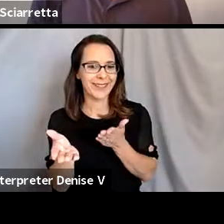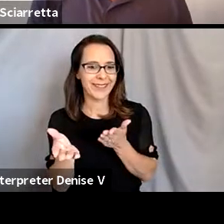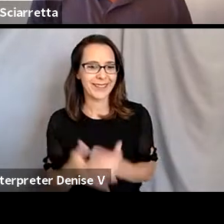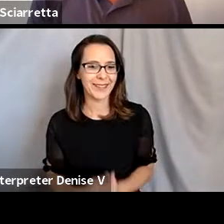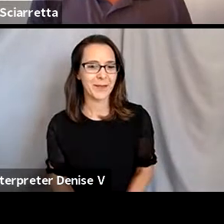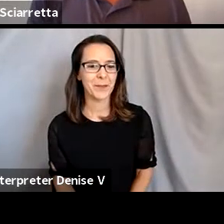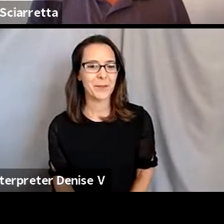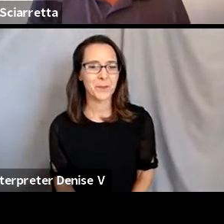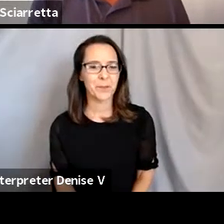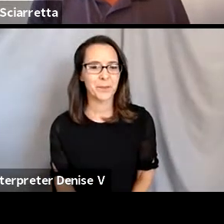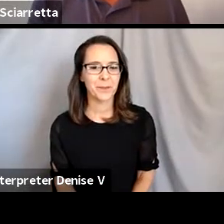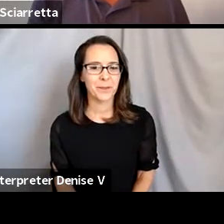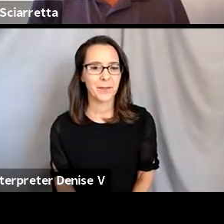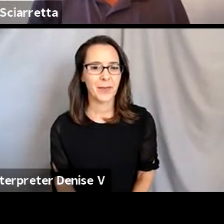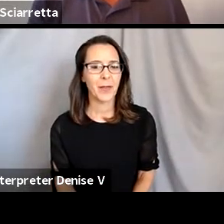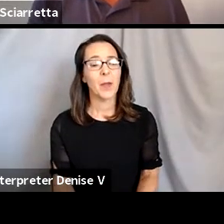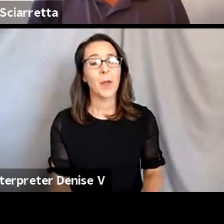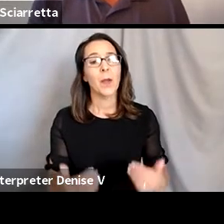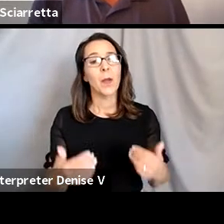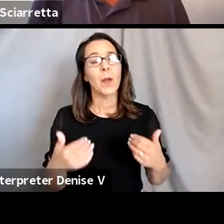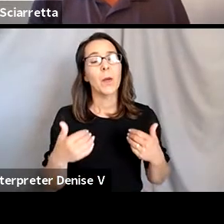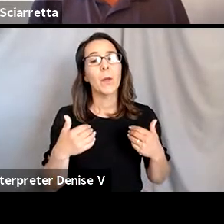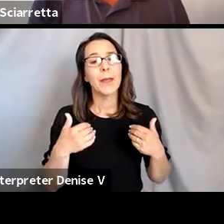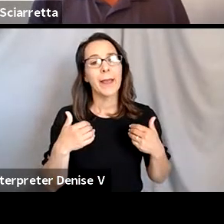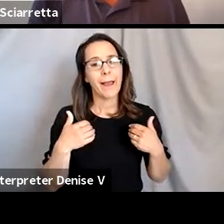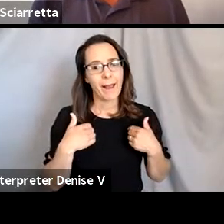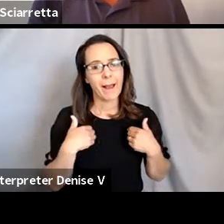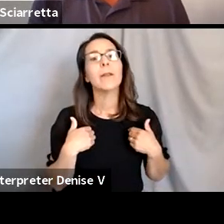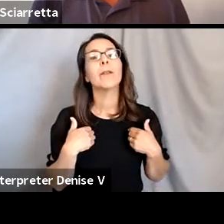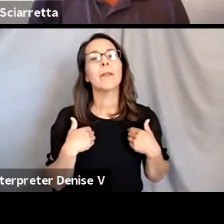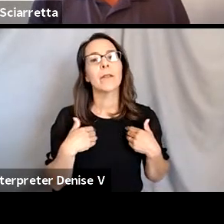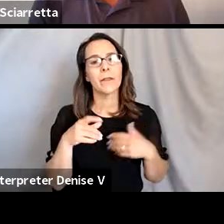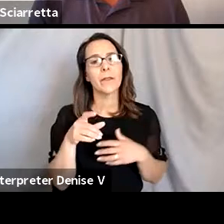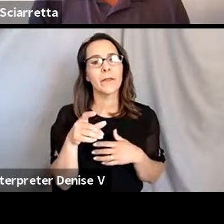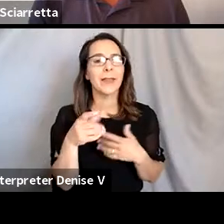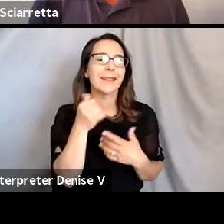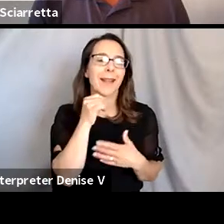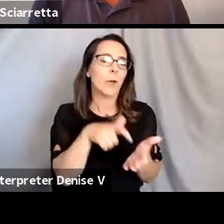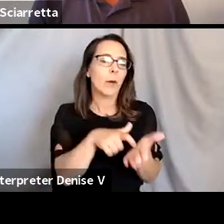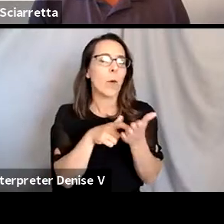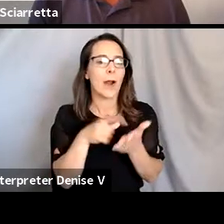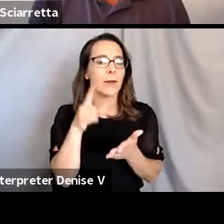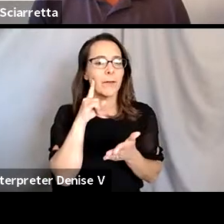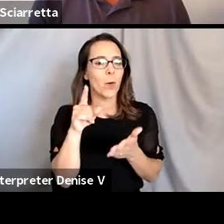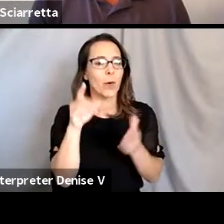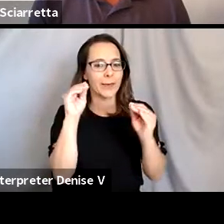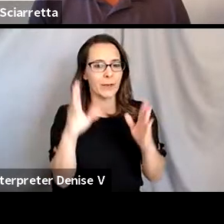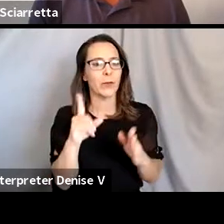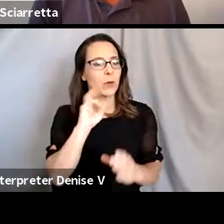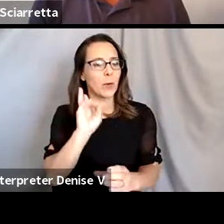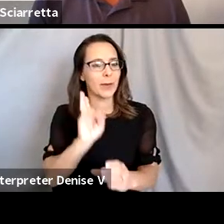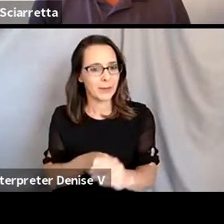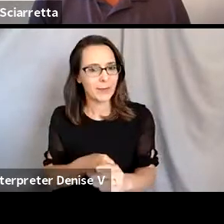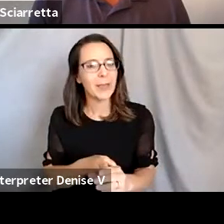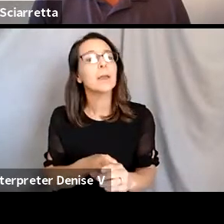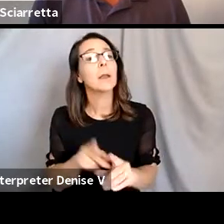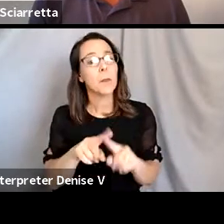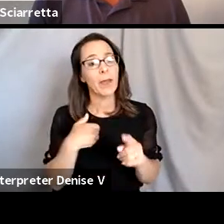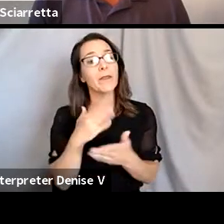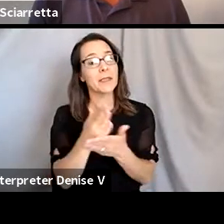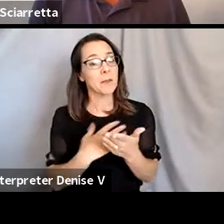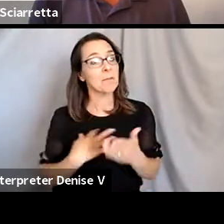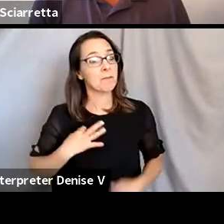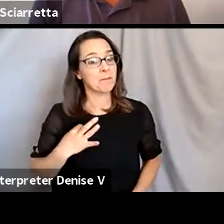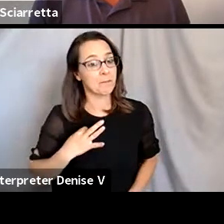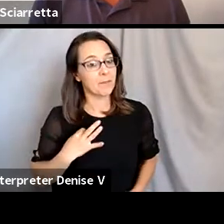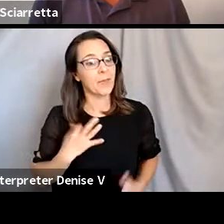have the parameters of those who really want to participate. It is not mandated in their contracts. So, but we do have a good group. And so